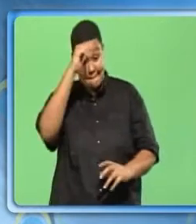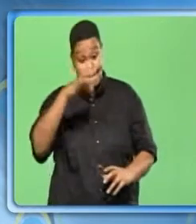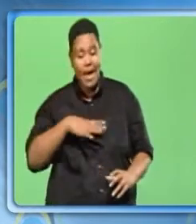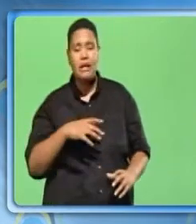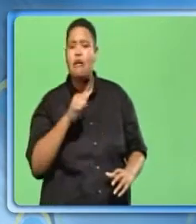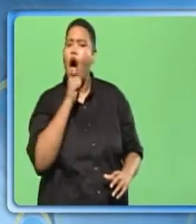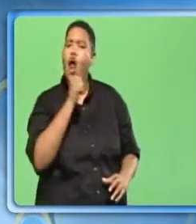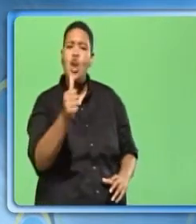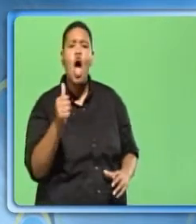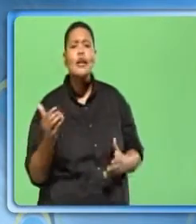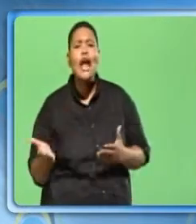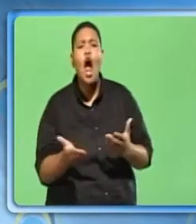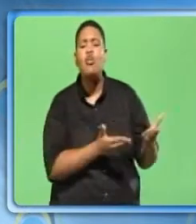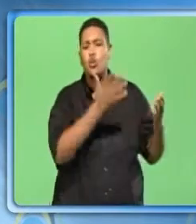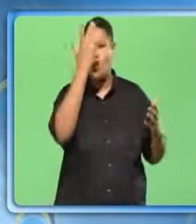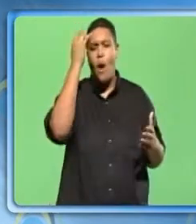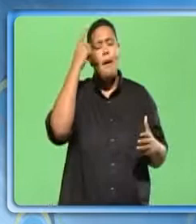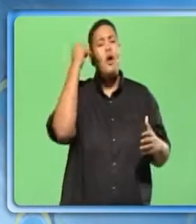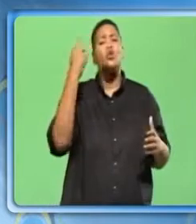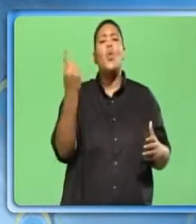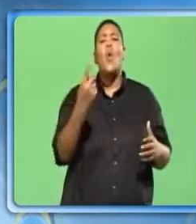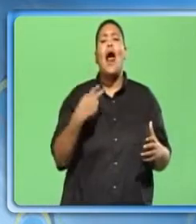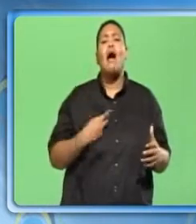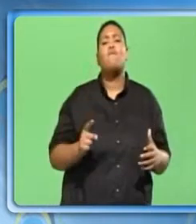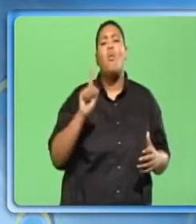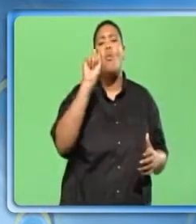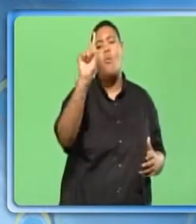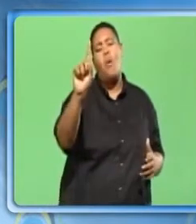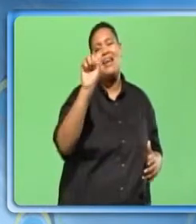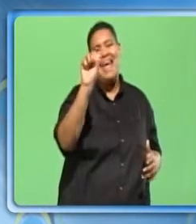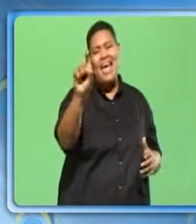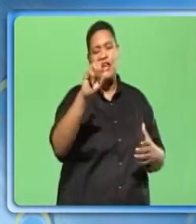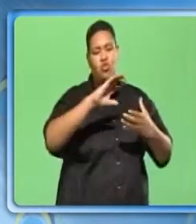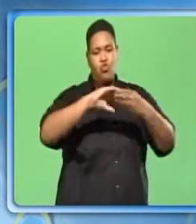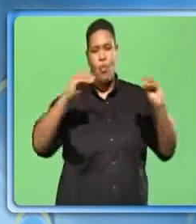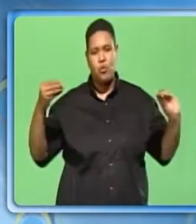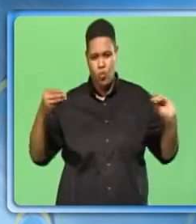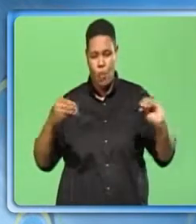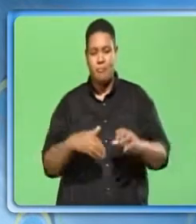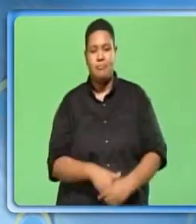are not carriers because they have only one X chromosome.